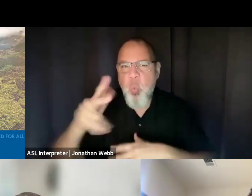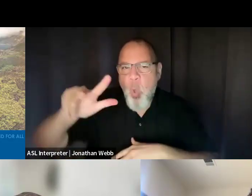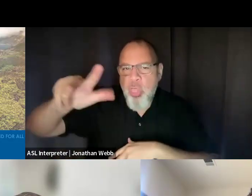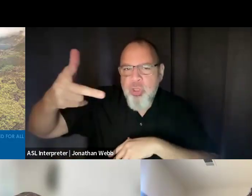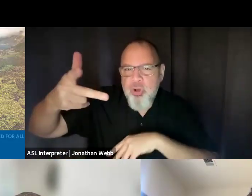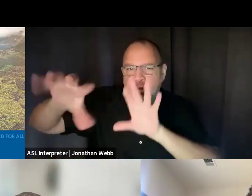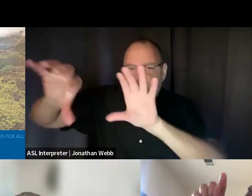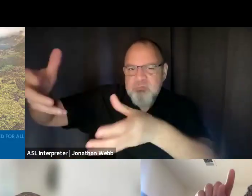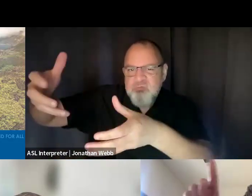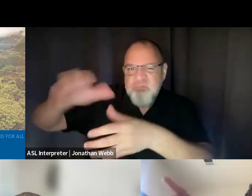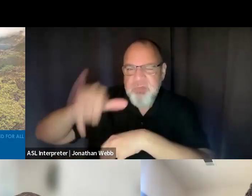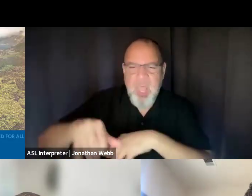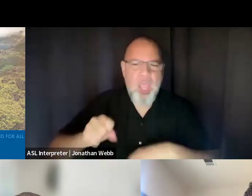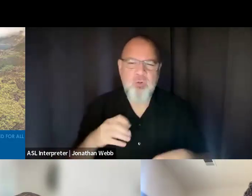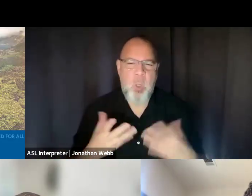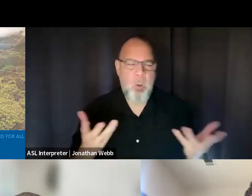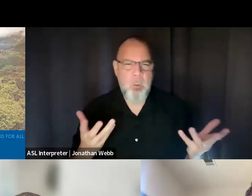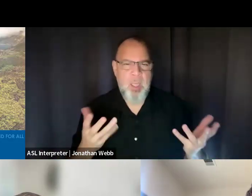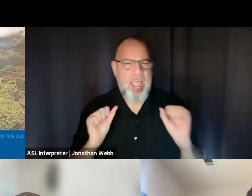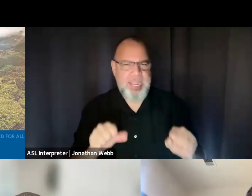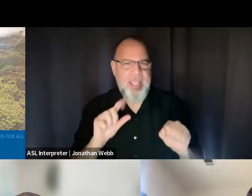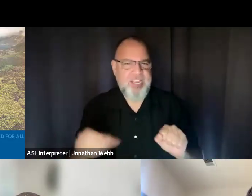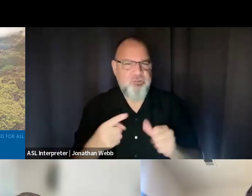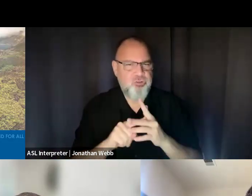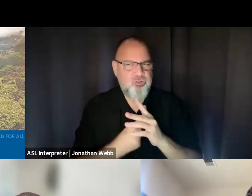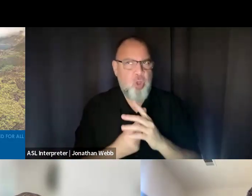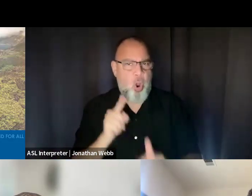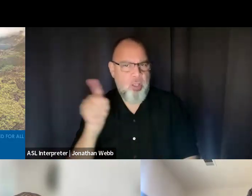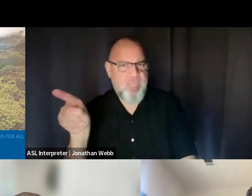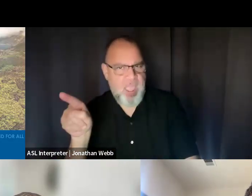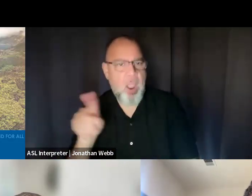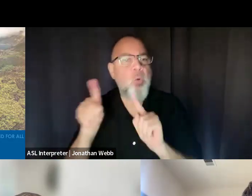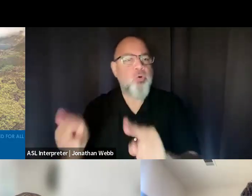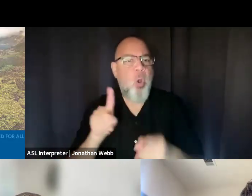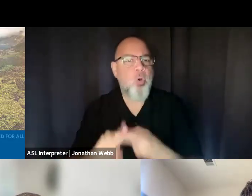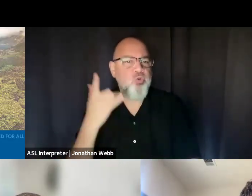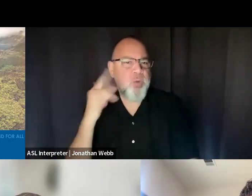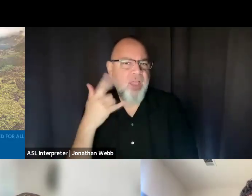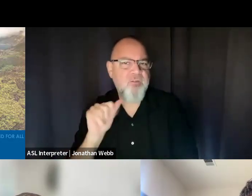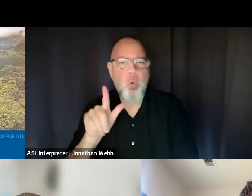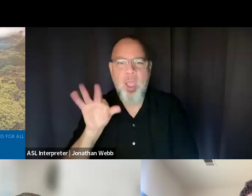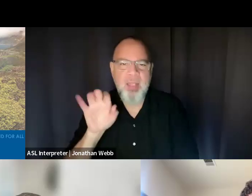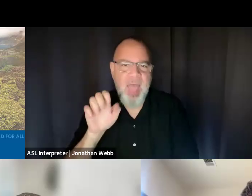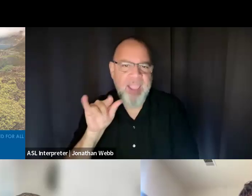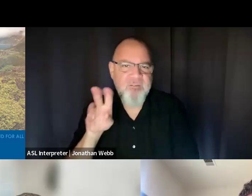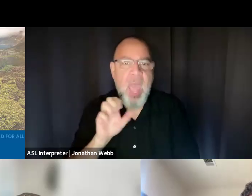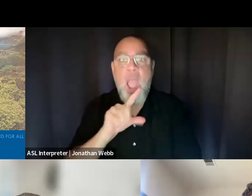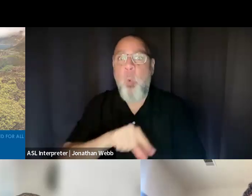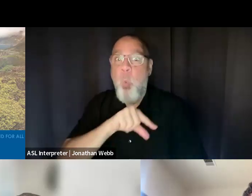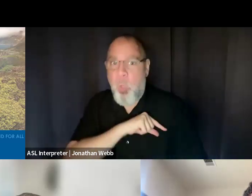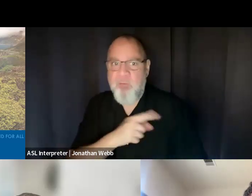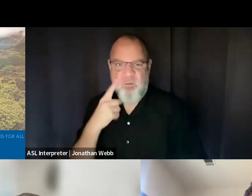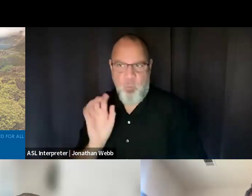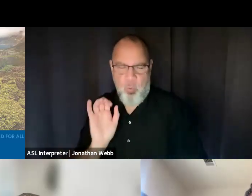unclear as to why can't they start at that second step, which is just like going to California Lifeline, qualifying for the benefit first, and then going to